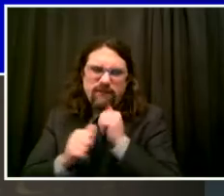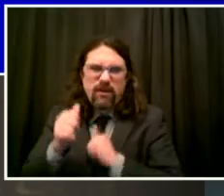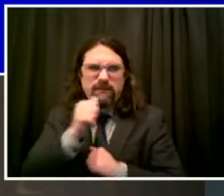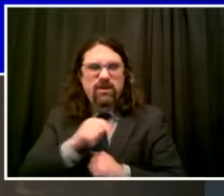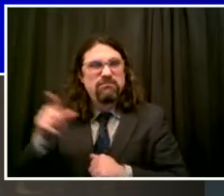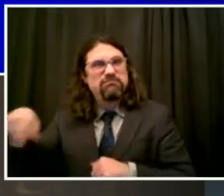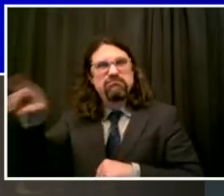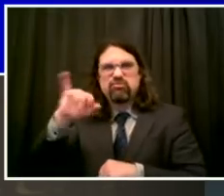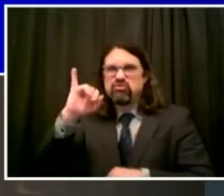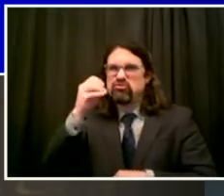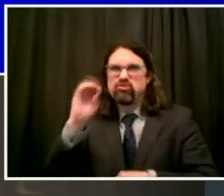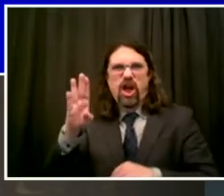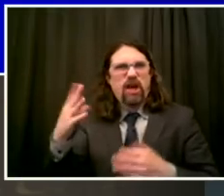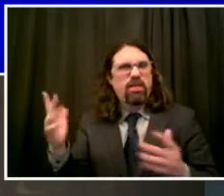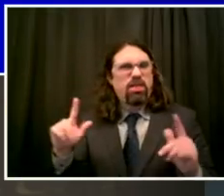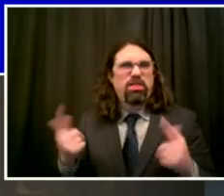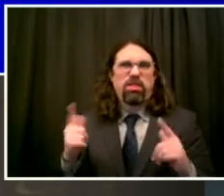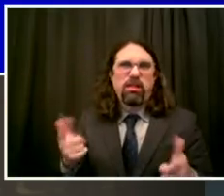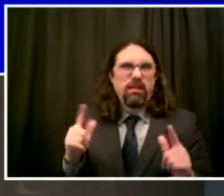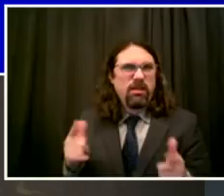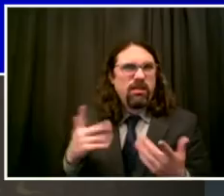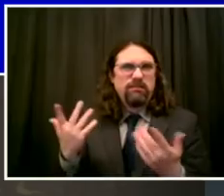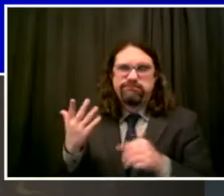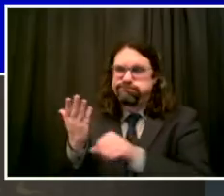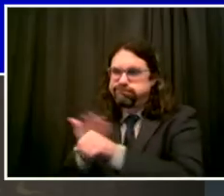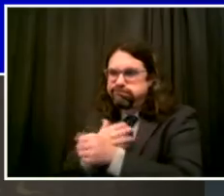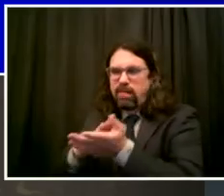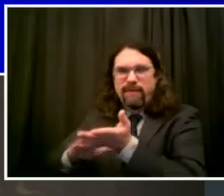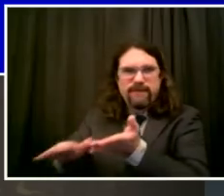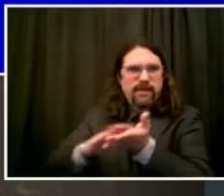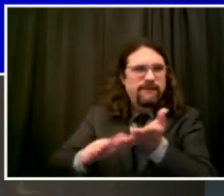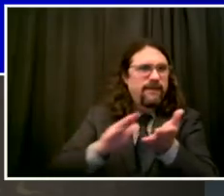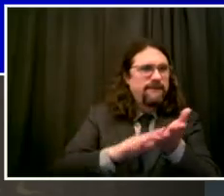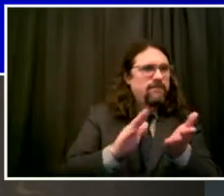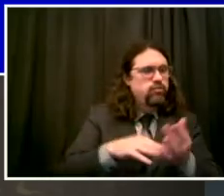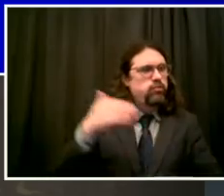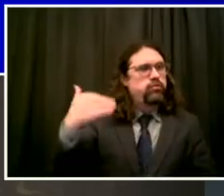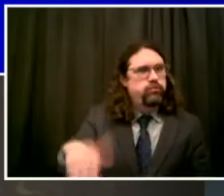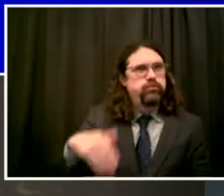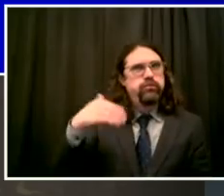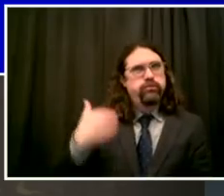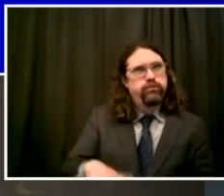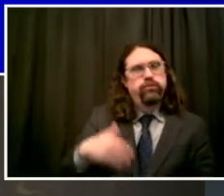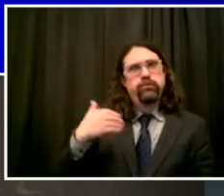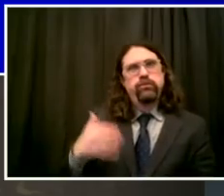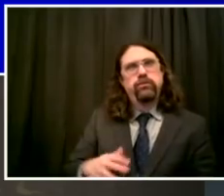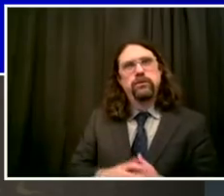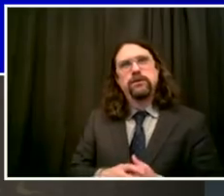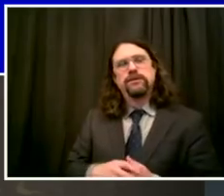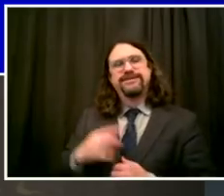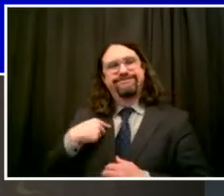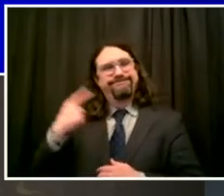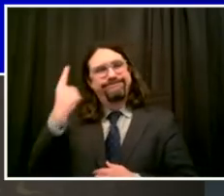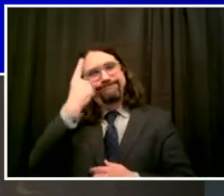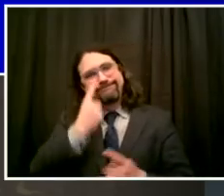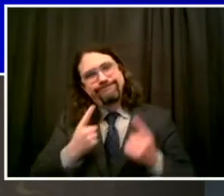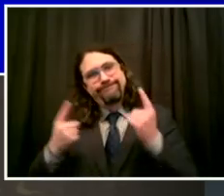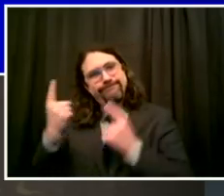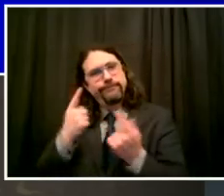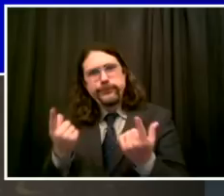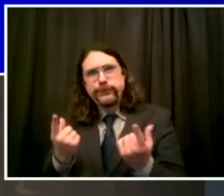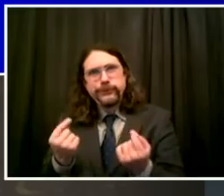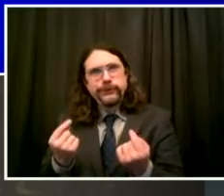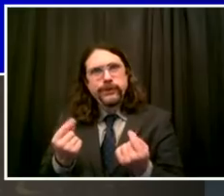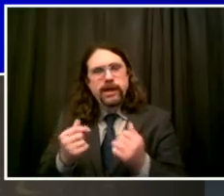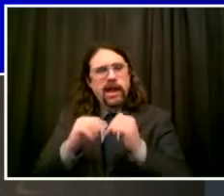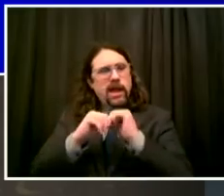city, it comes back to our small businesses. So we're going to have to do a lot to help them back.